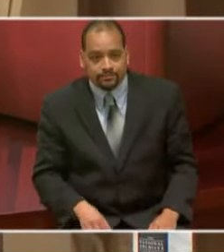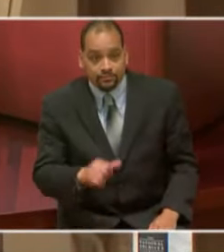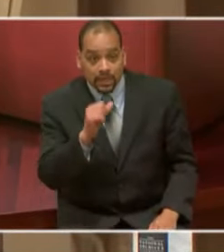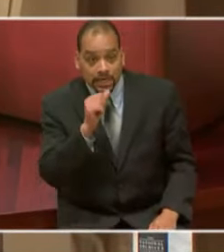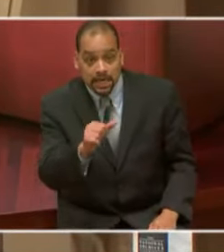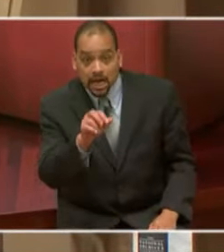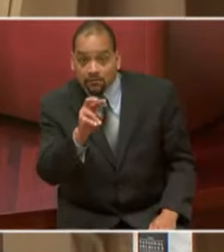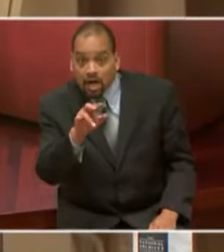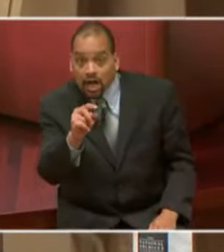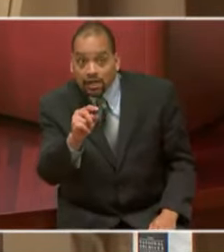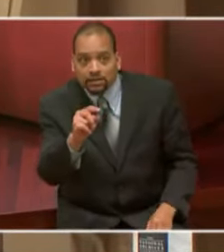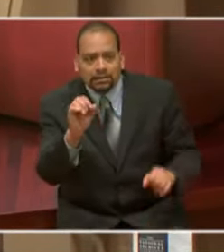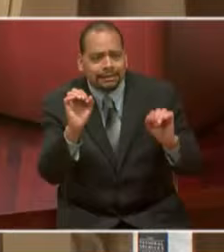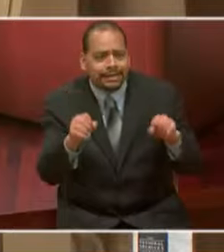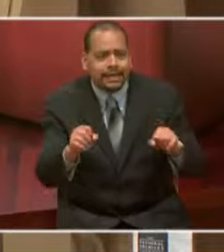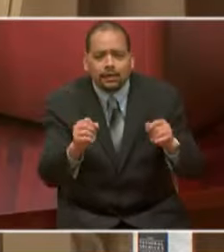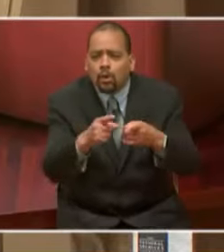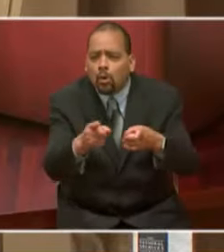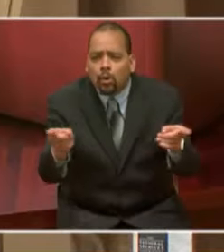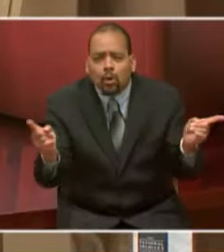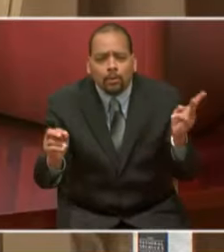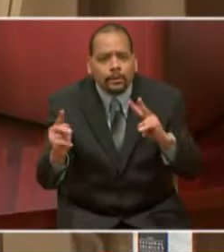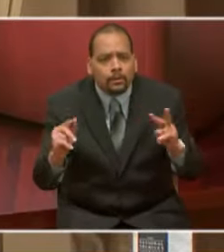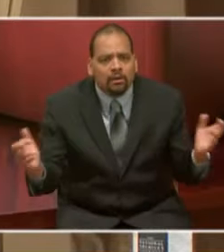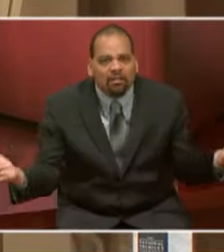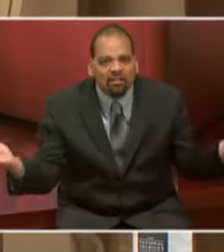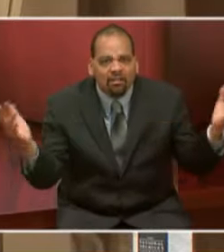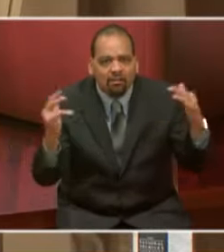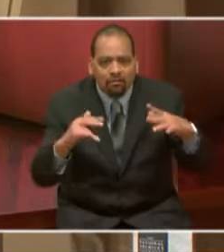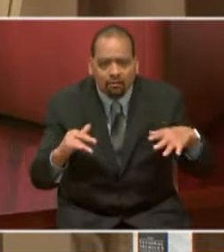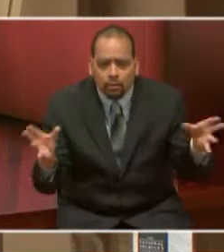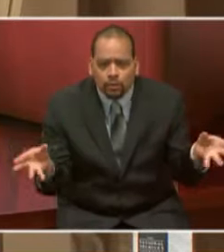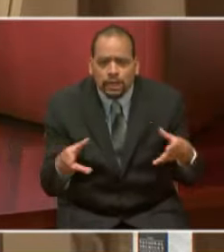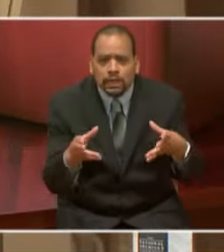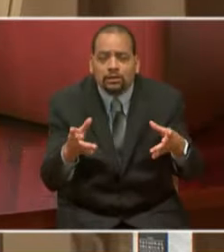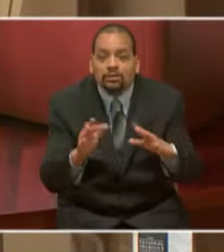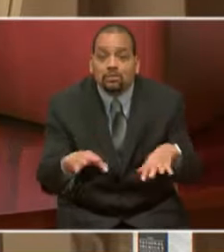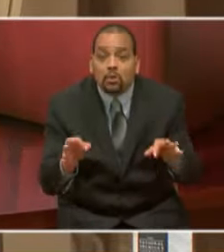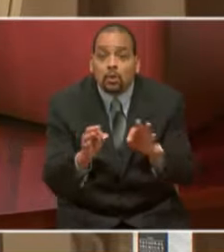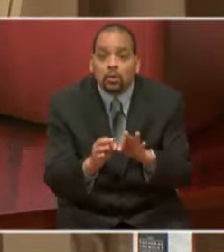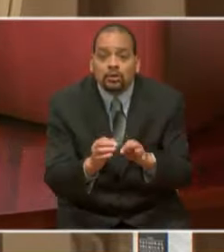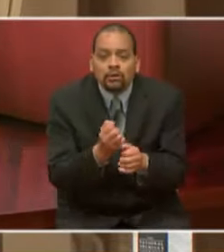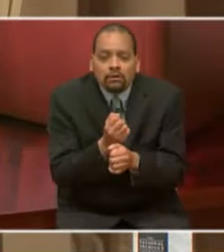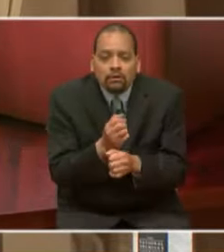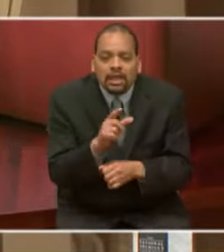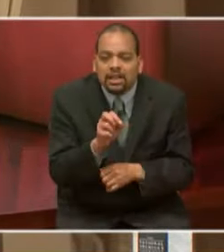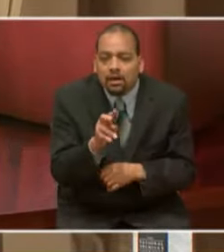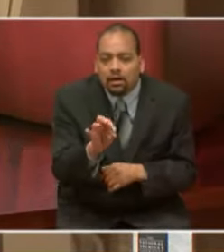reality of a truly multiracial, democratic society